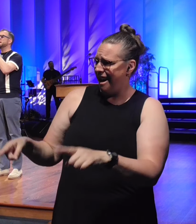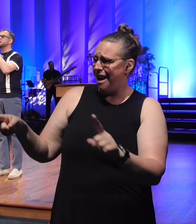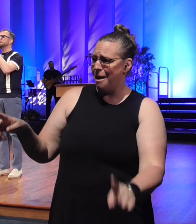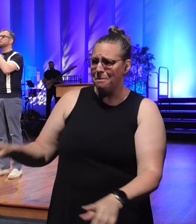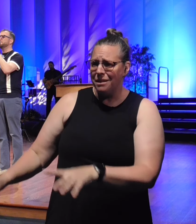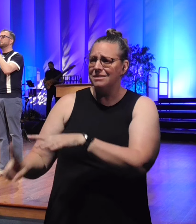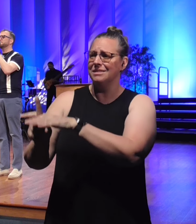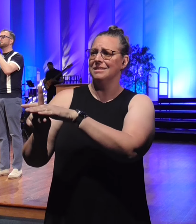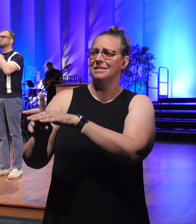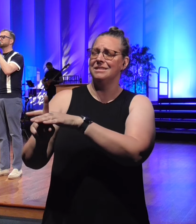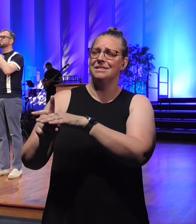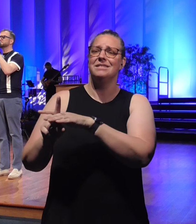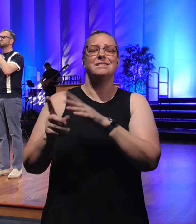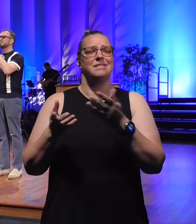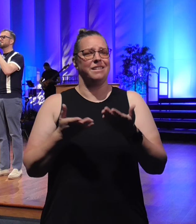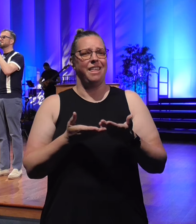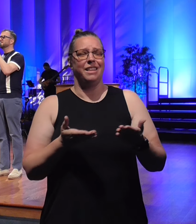is well.